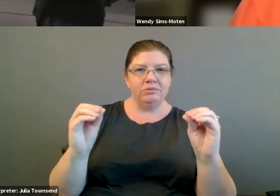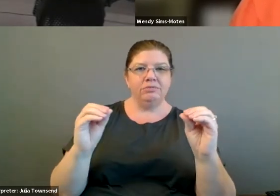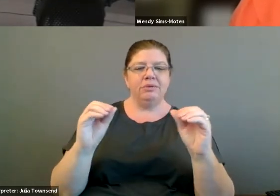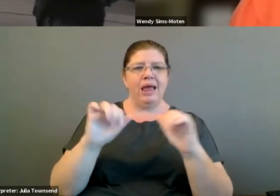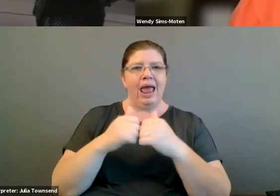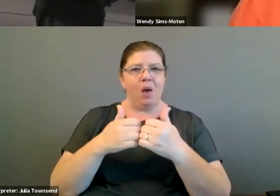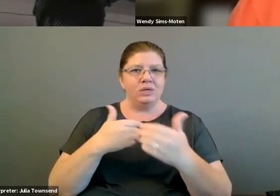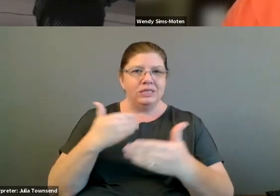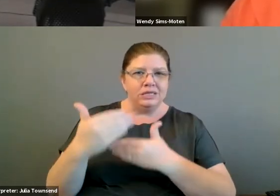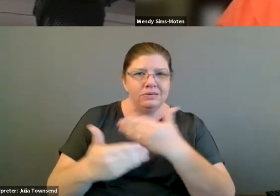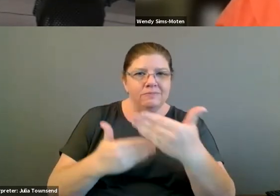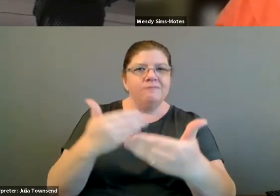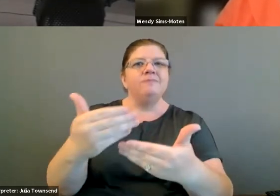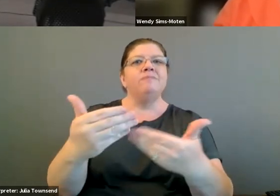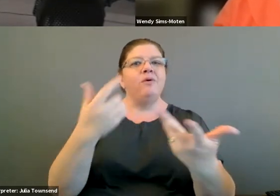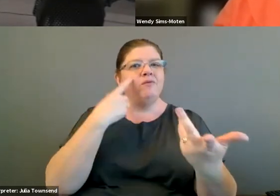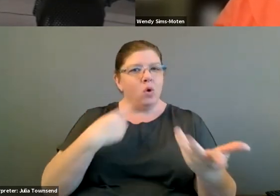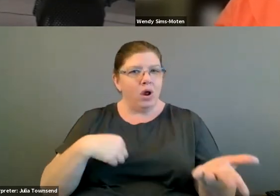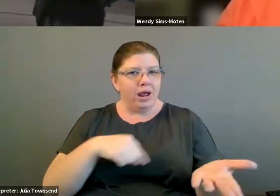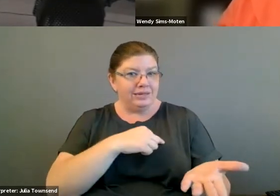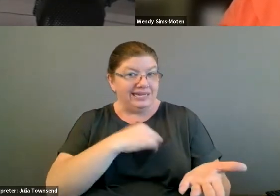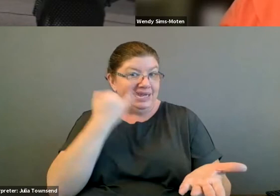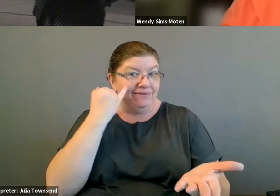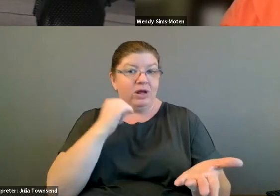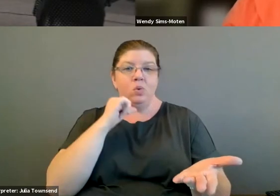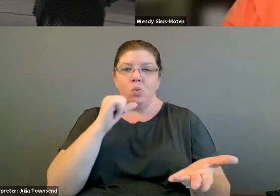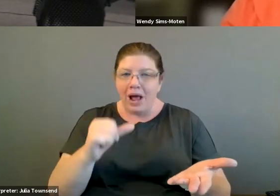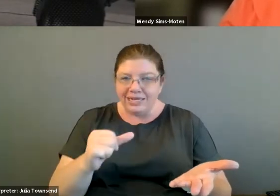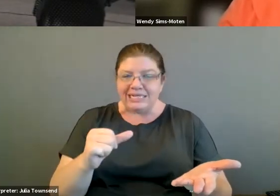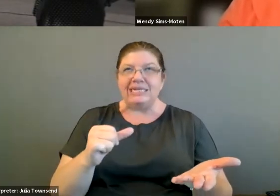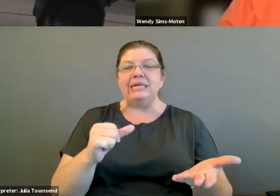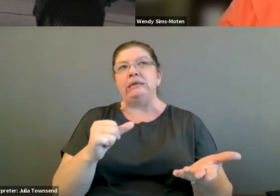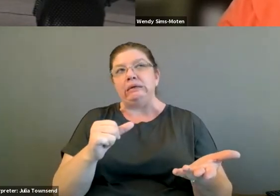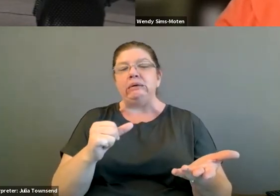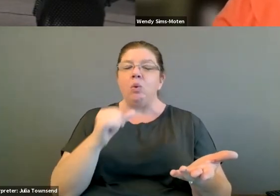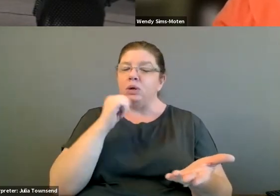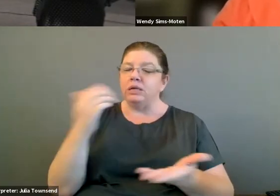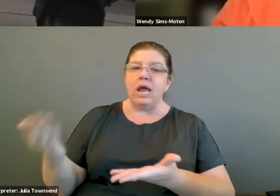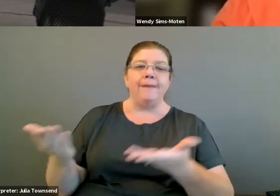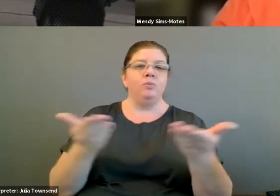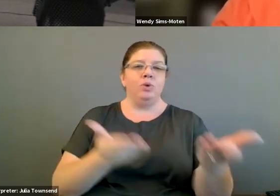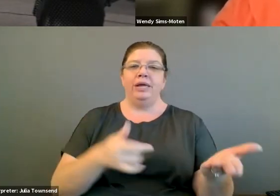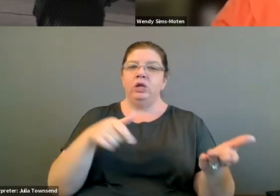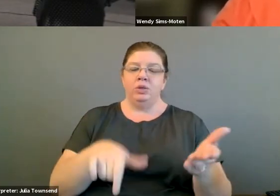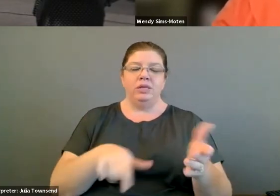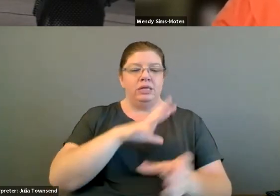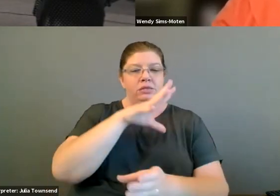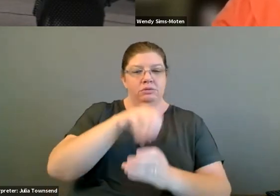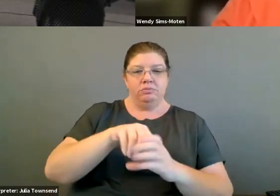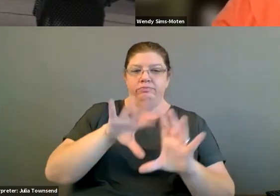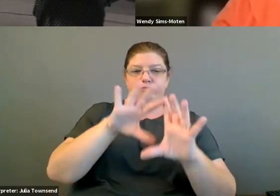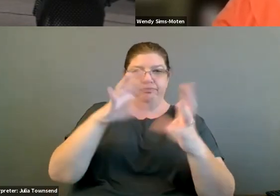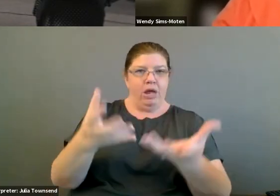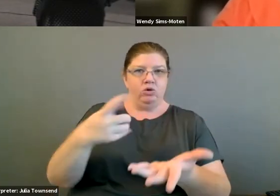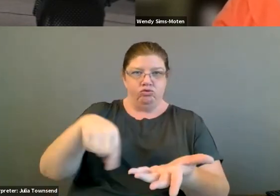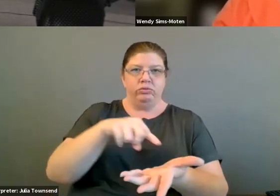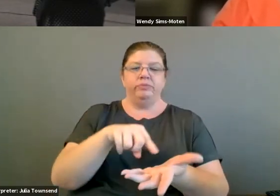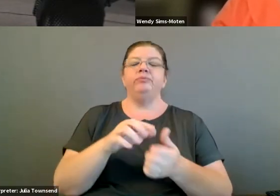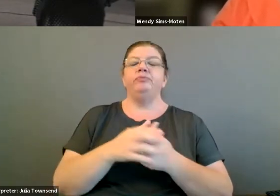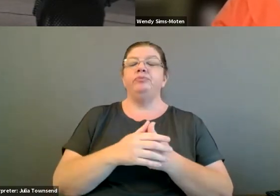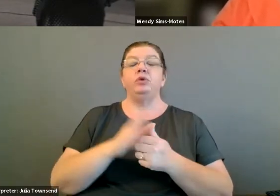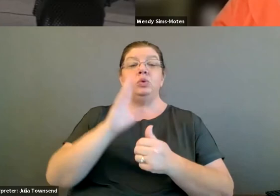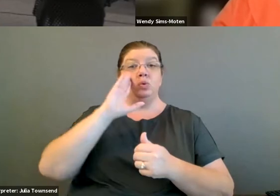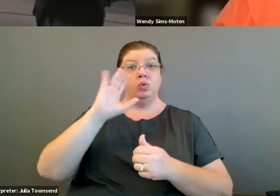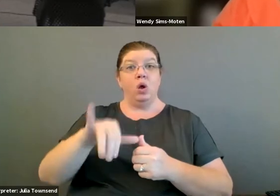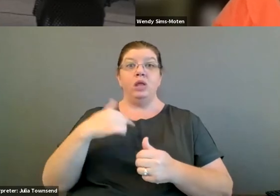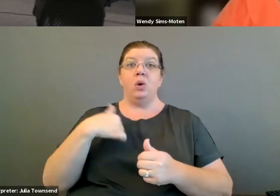needle for us? And if it wasn't, then we did not bring it to this bundled package. As you know, we